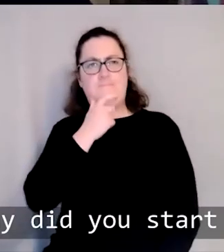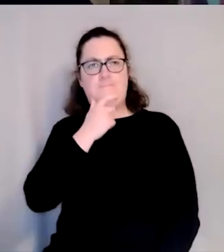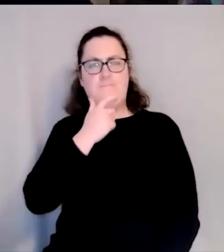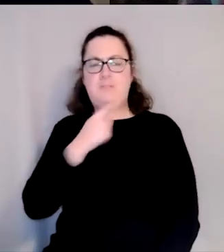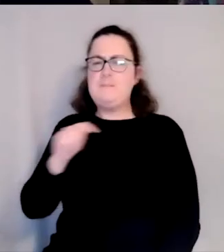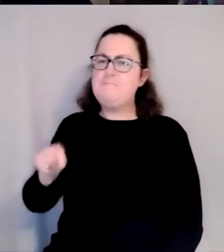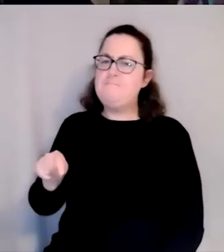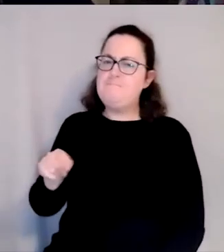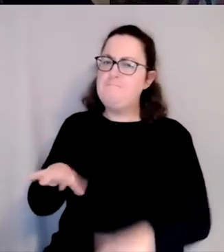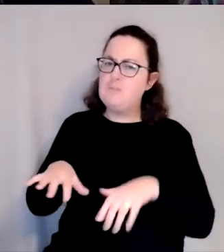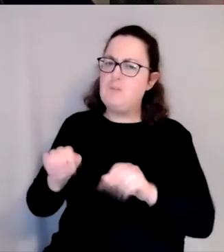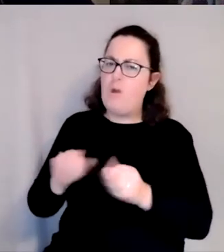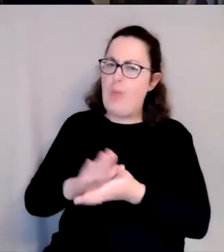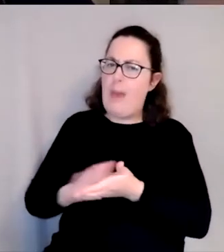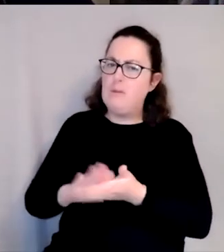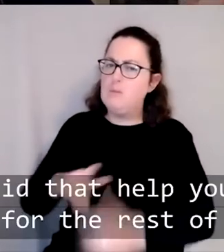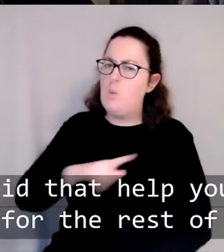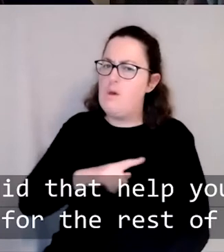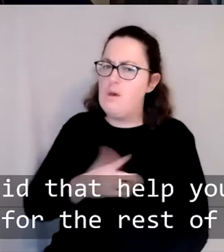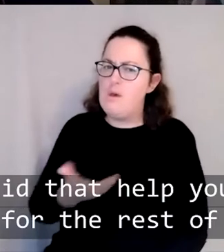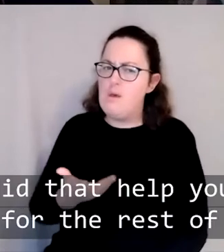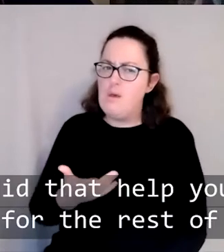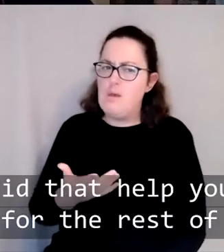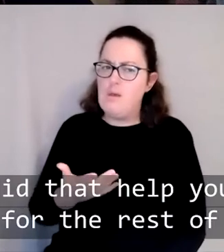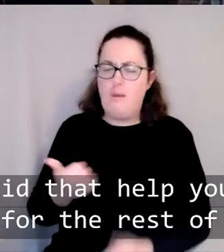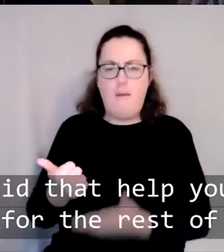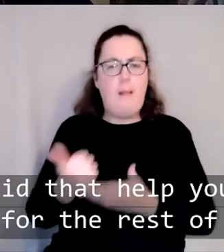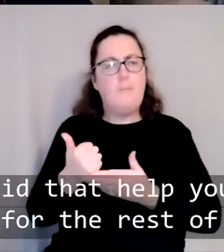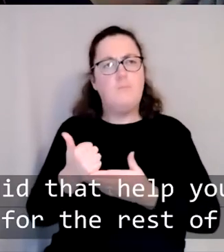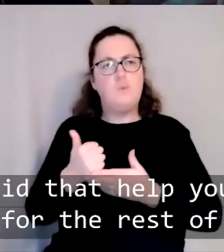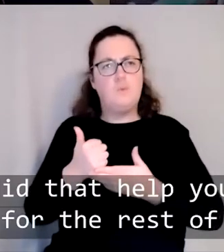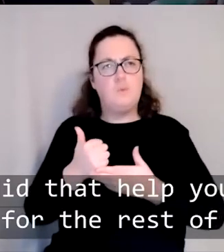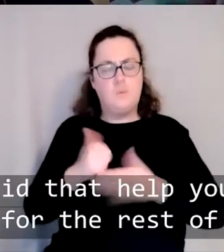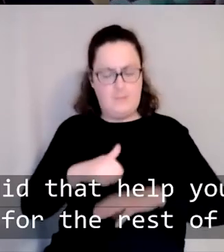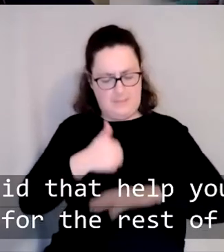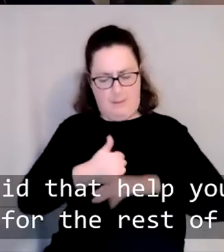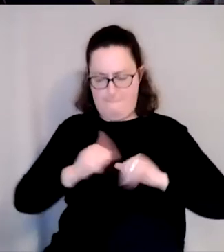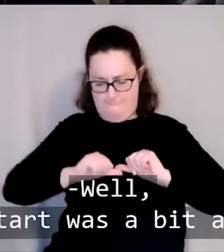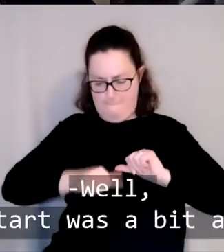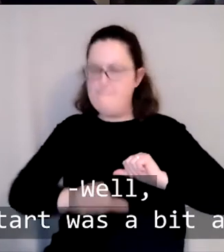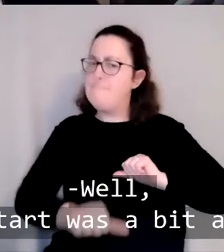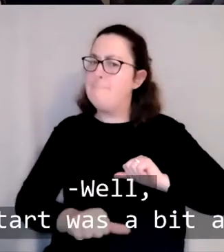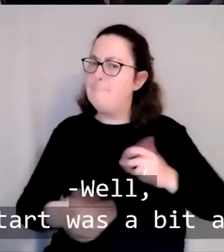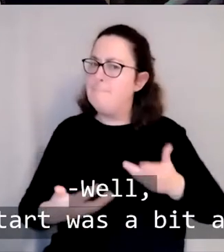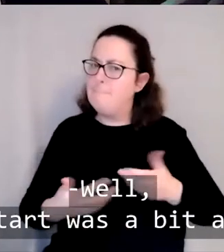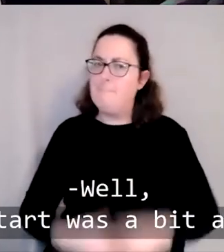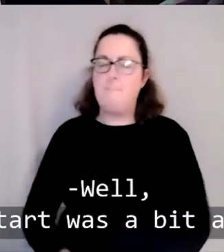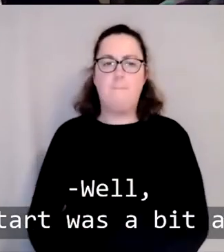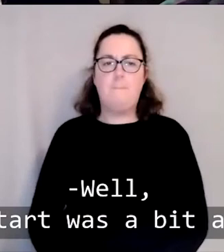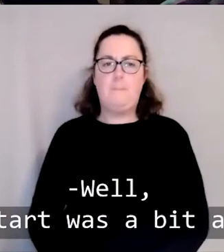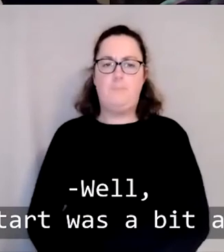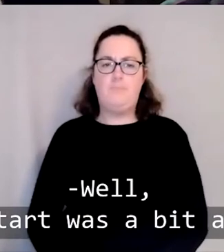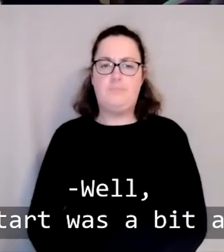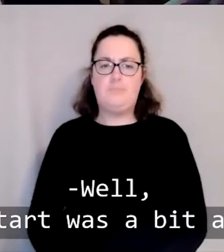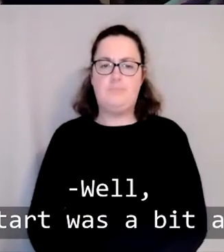him, and how did that help you set the scene for the rest of the book? Well, where I